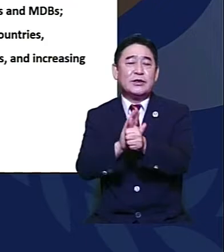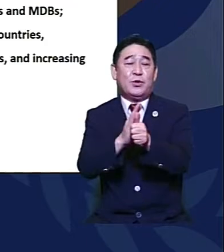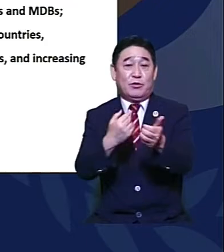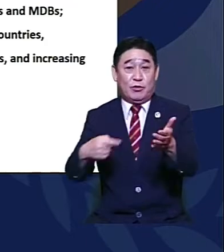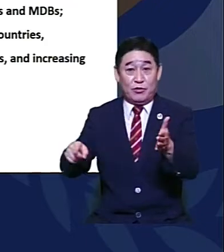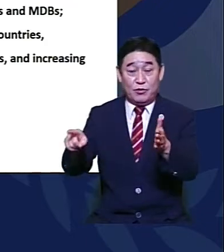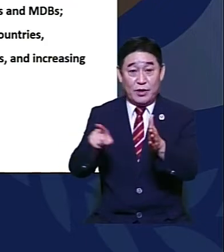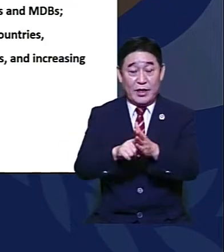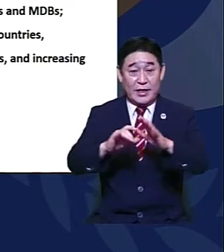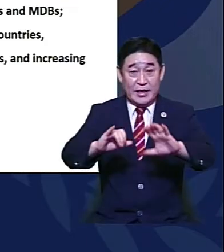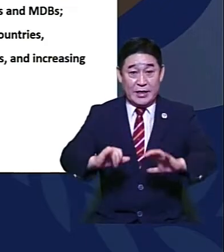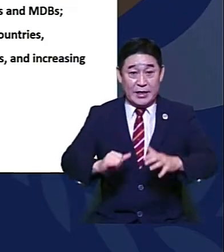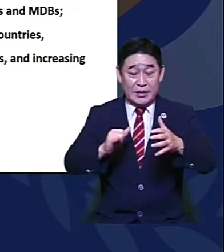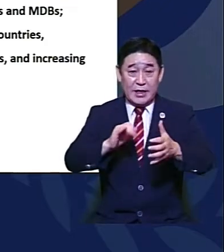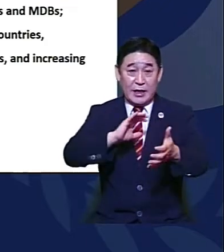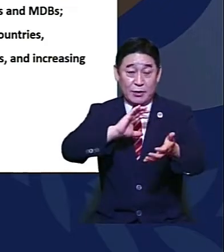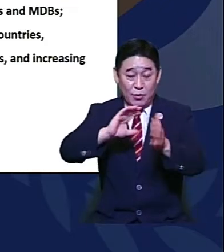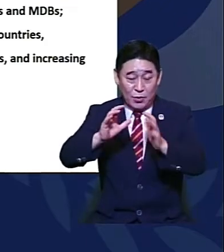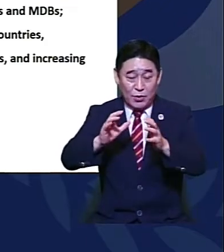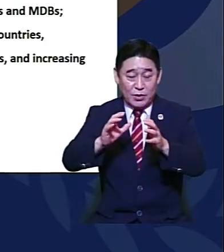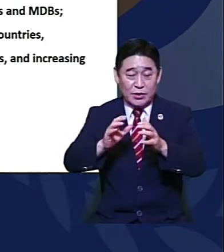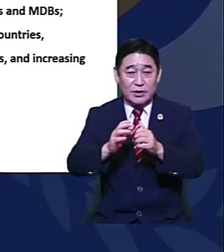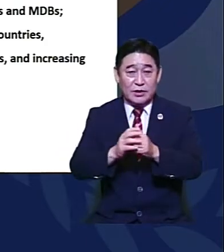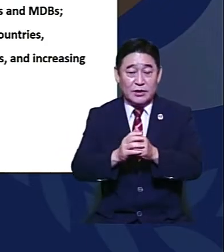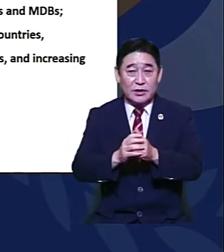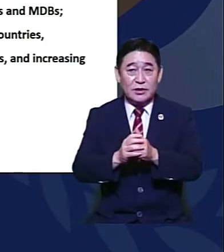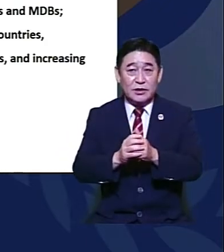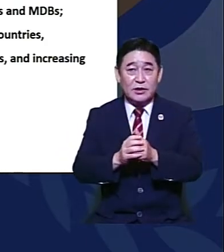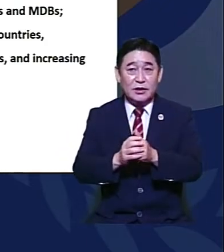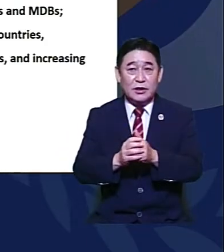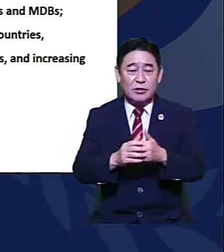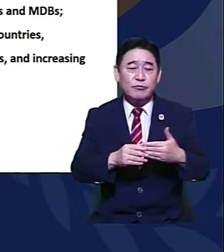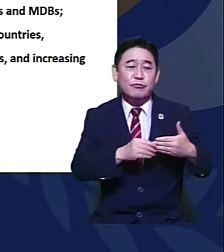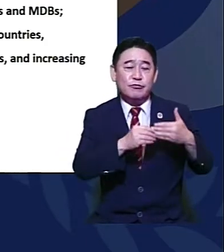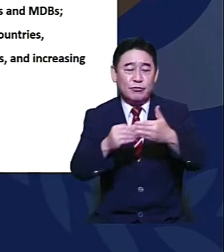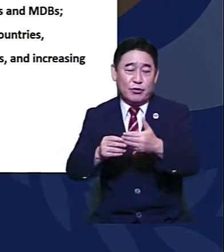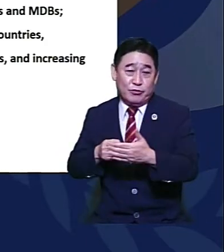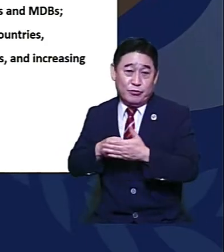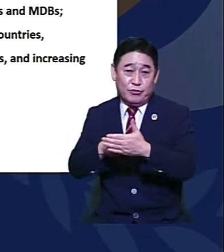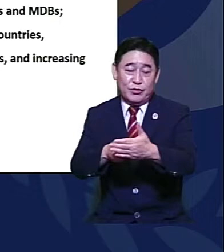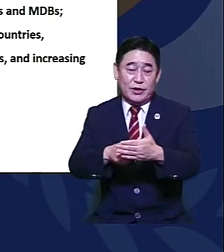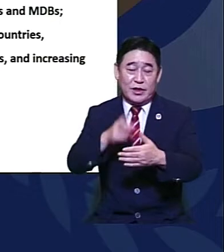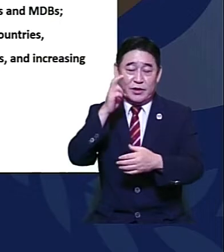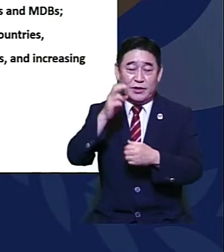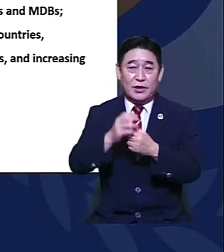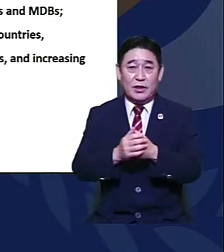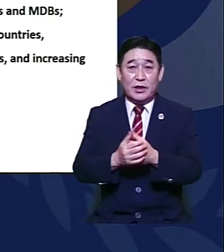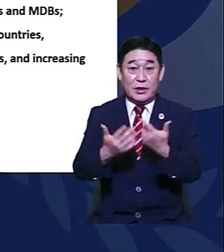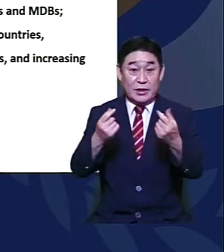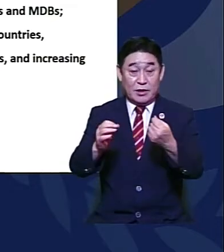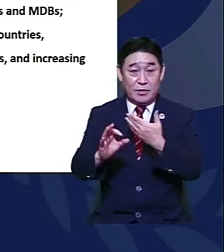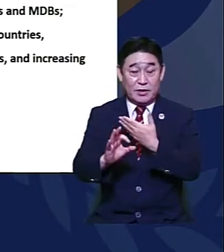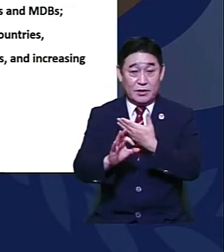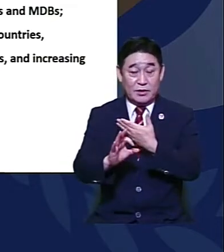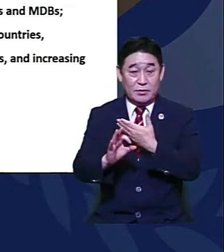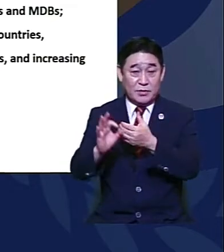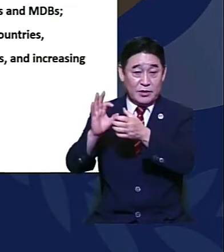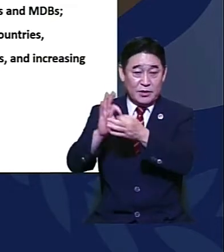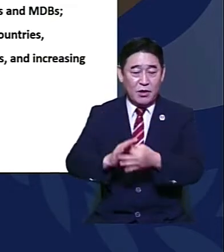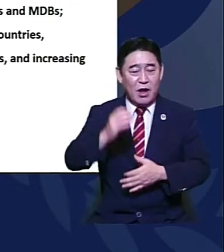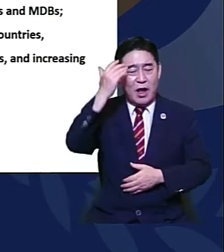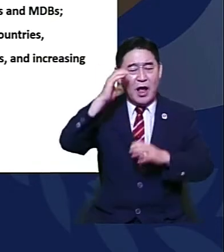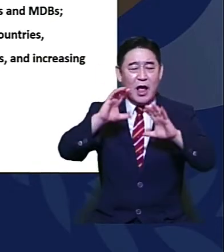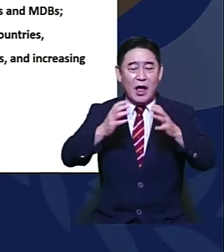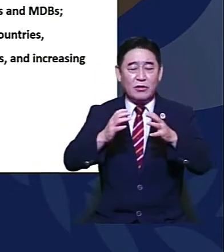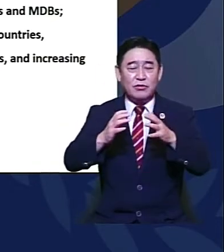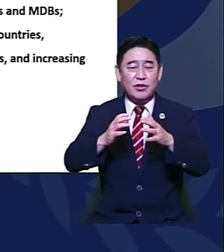and initiatives on Green ODA, enhancing South Korea's leadership on the issue,